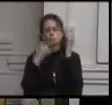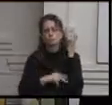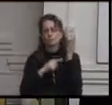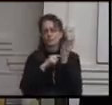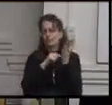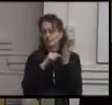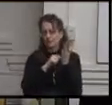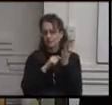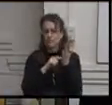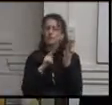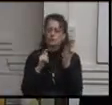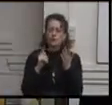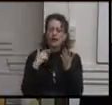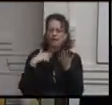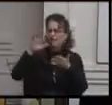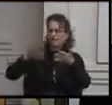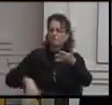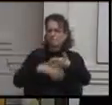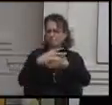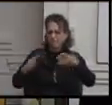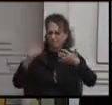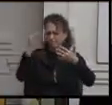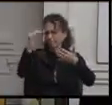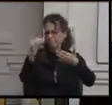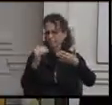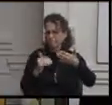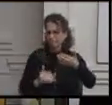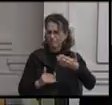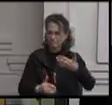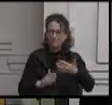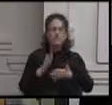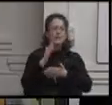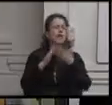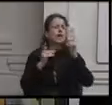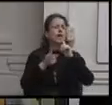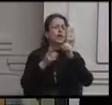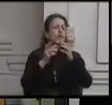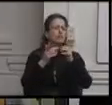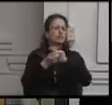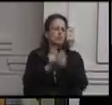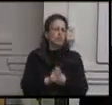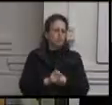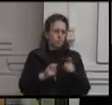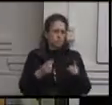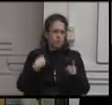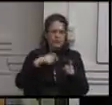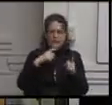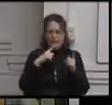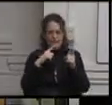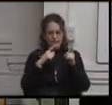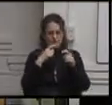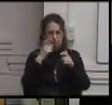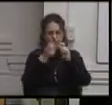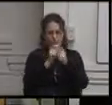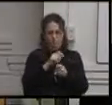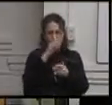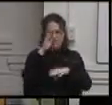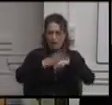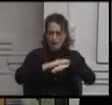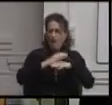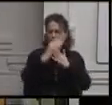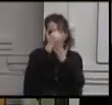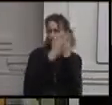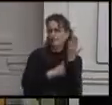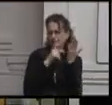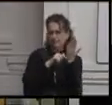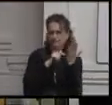there's an attached spreadsheet detailing the error and omissions changes to the 2014 grand list, which is being submitted for your review and approval. There